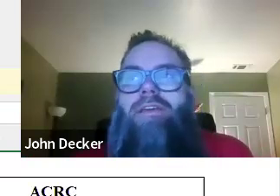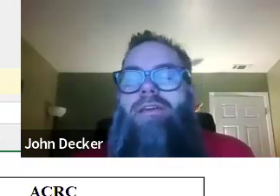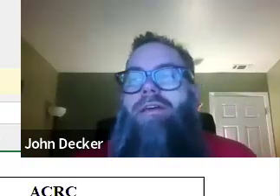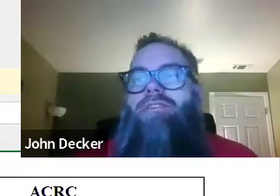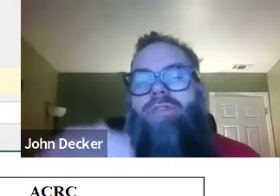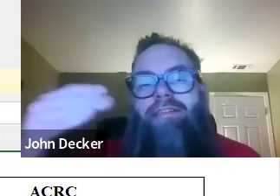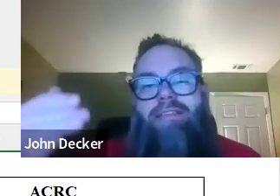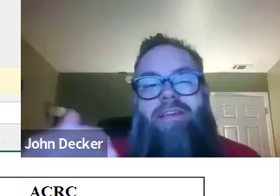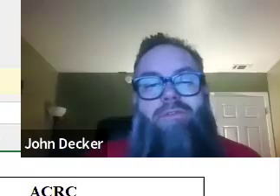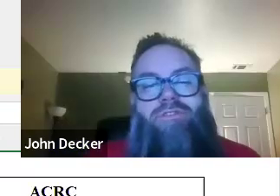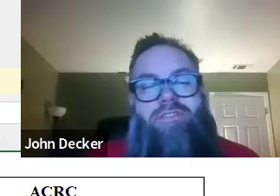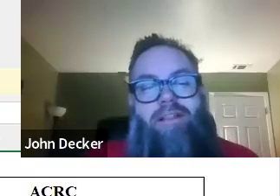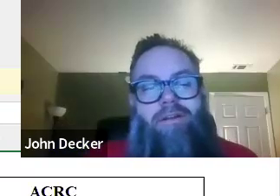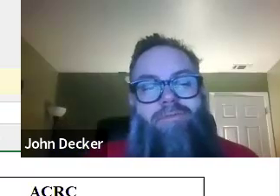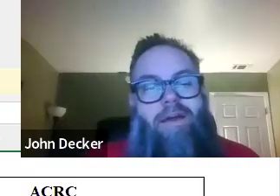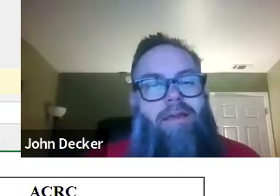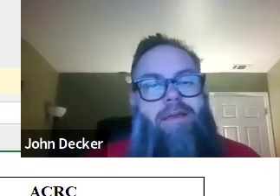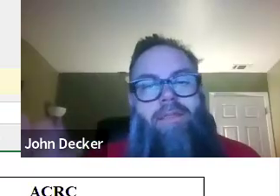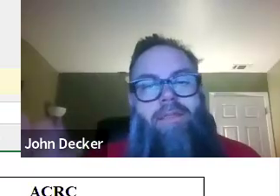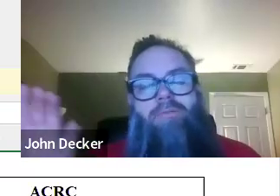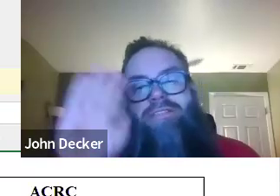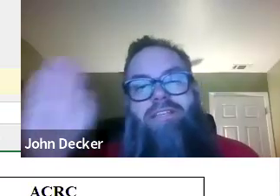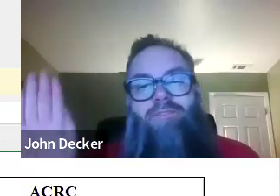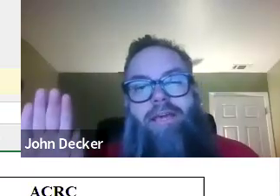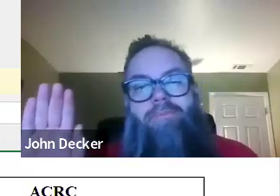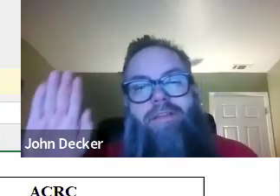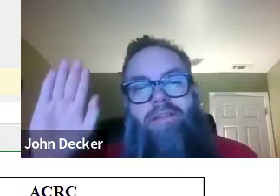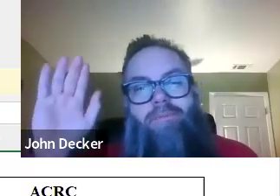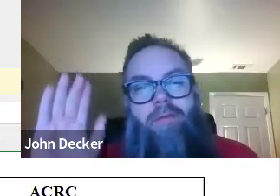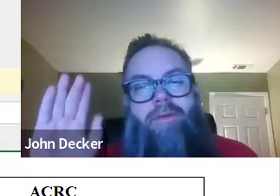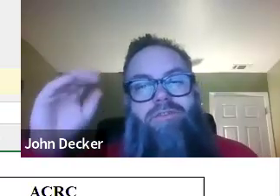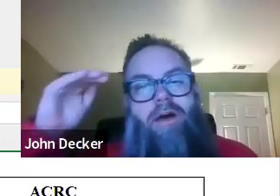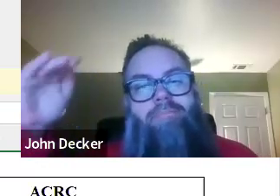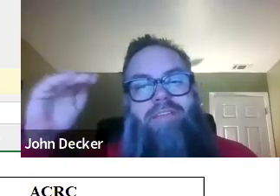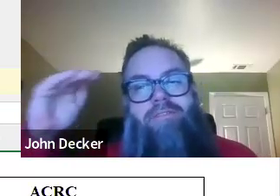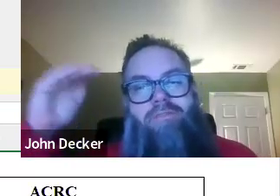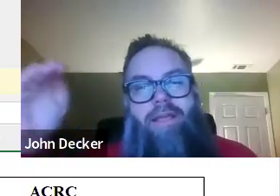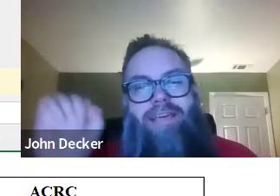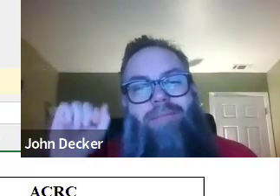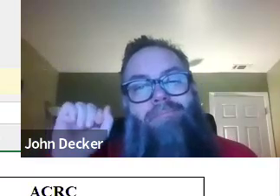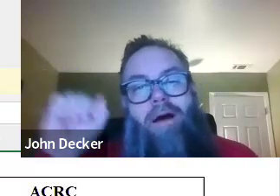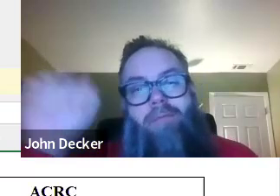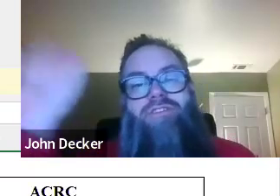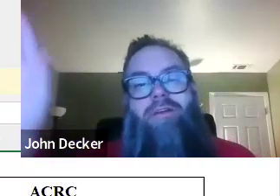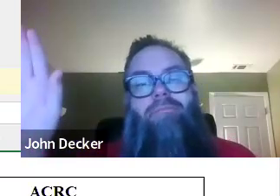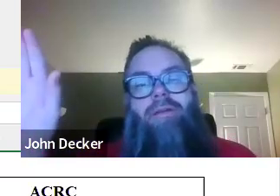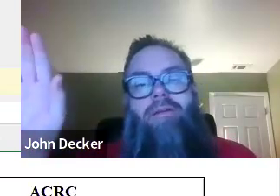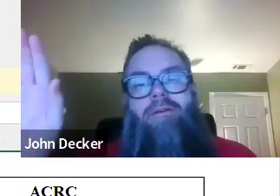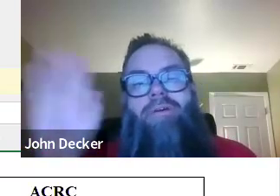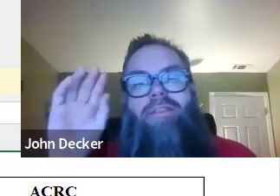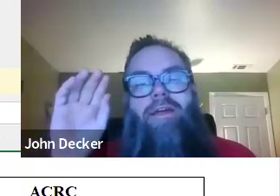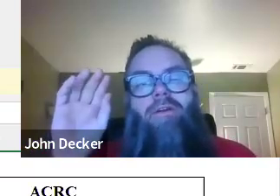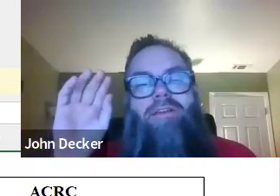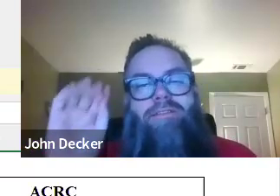it briefly. So that's the thing, folks, just to clarify, they were successfully able to get the department to update the rates and publish